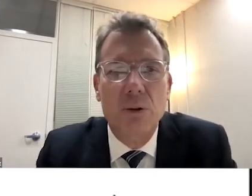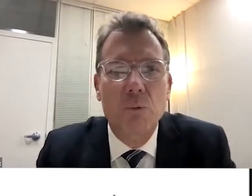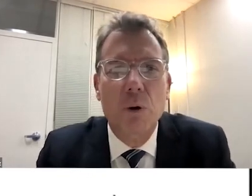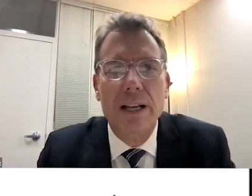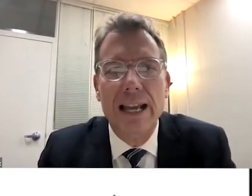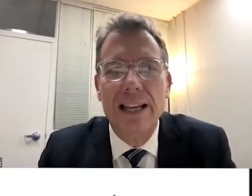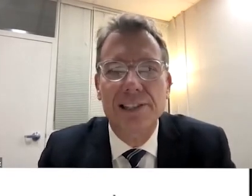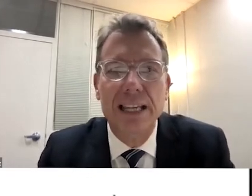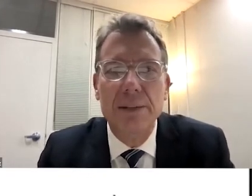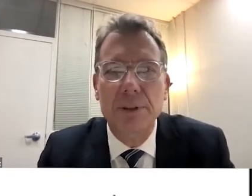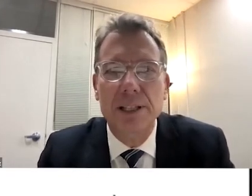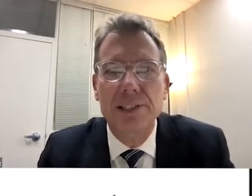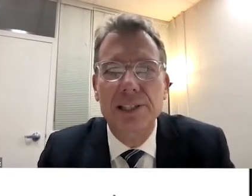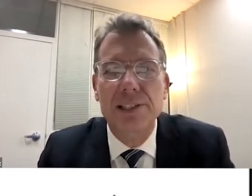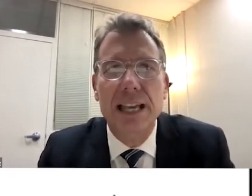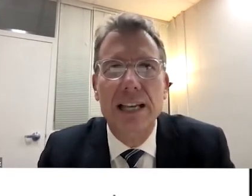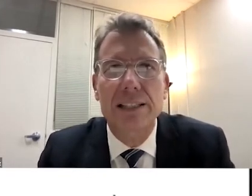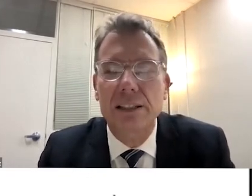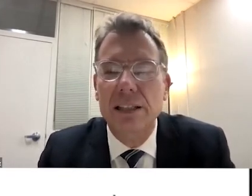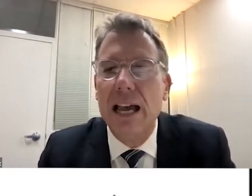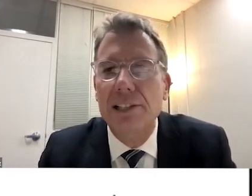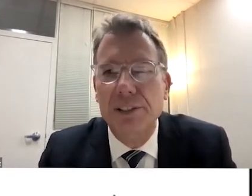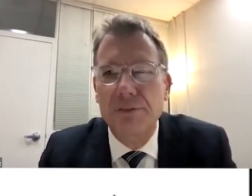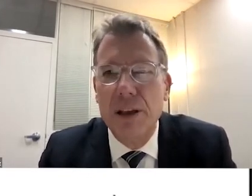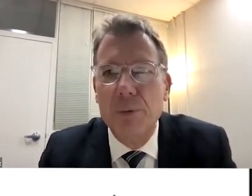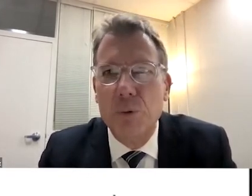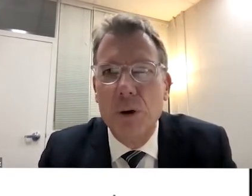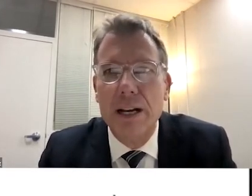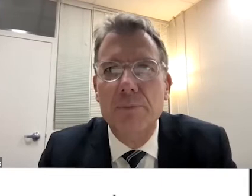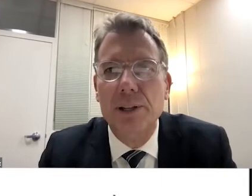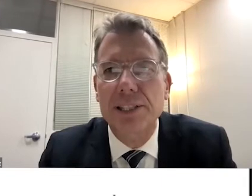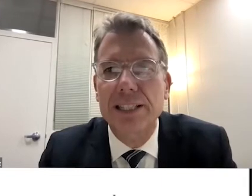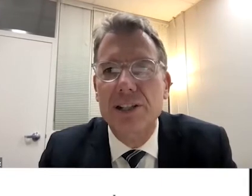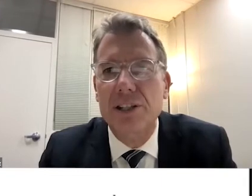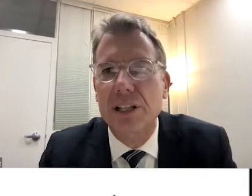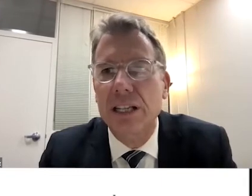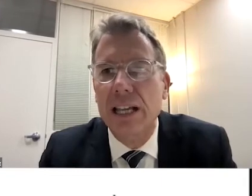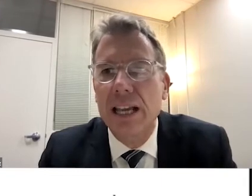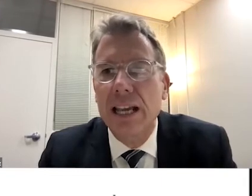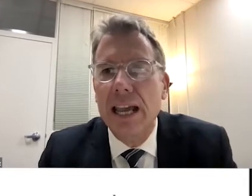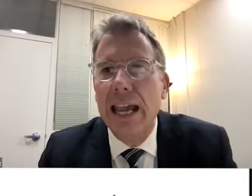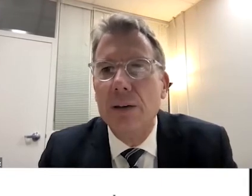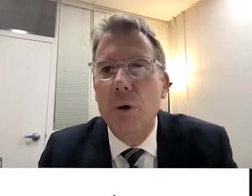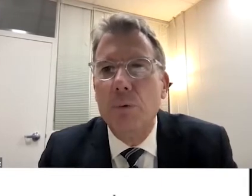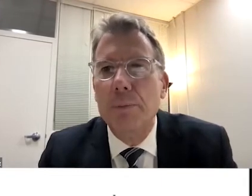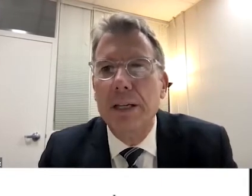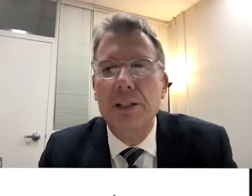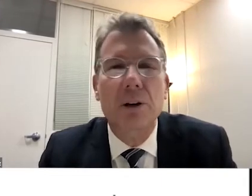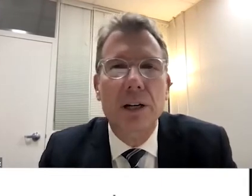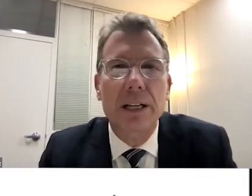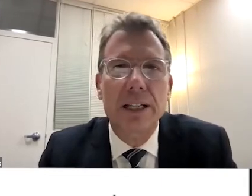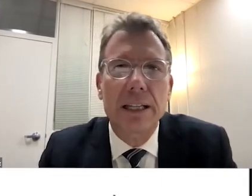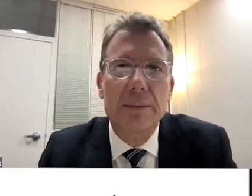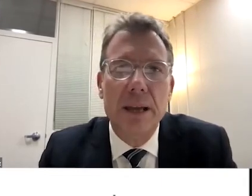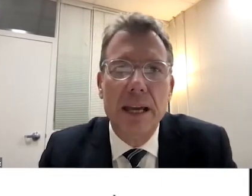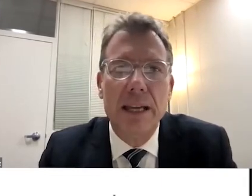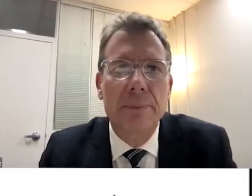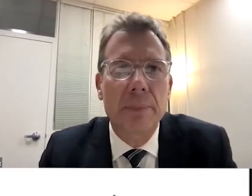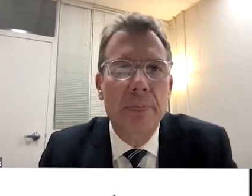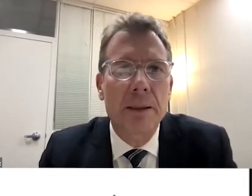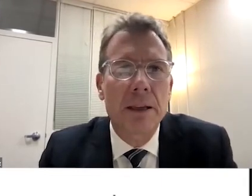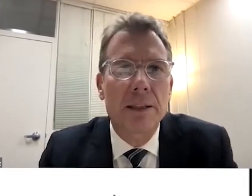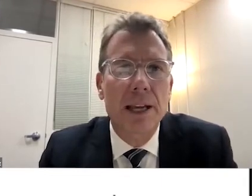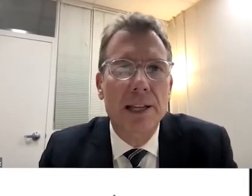update on what has taken place since that last February presentation and what will be occurring in